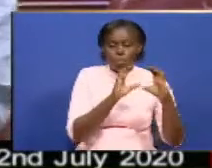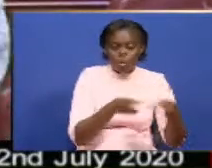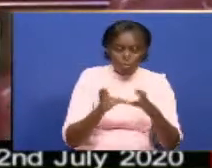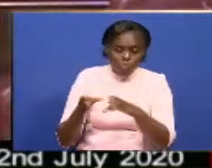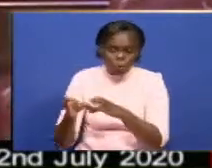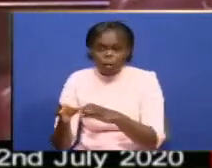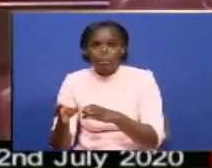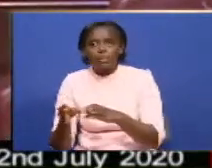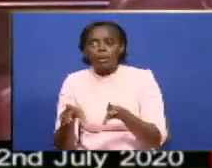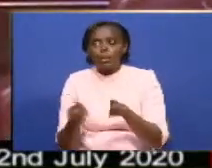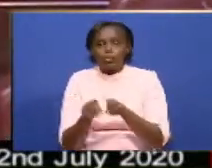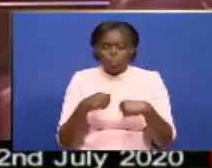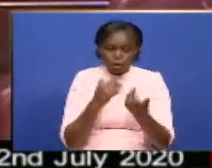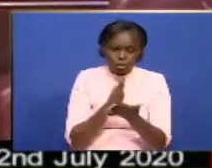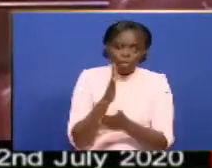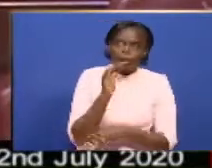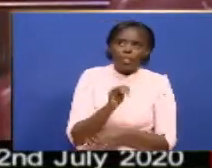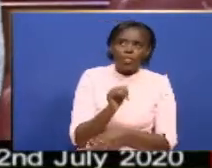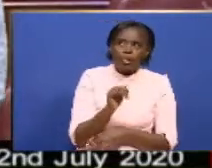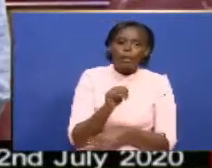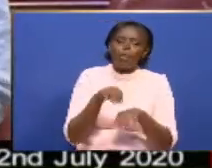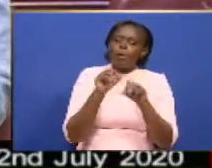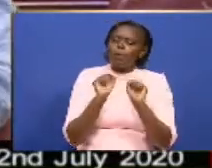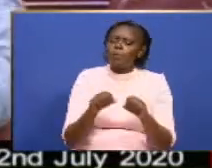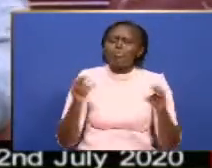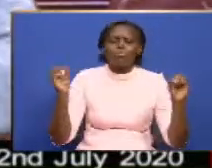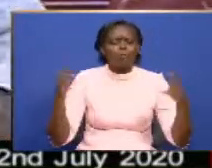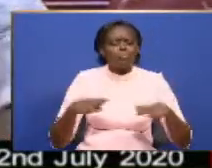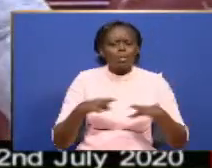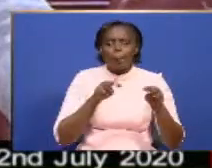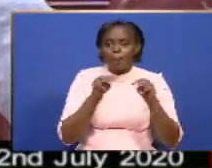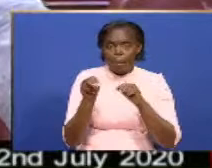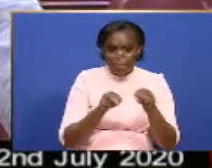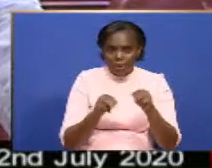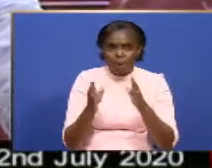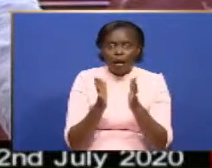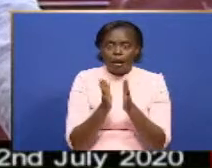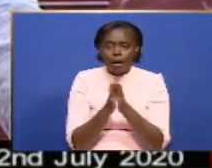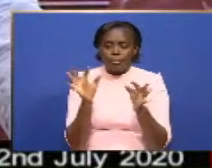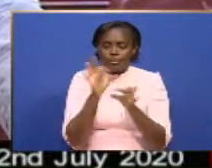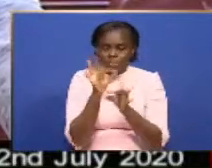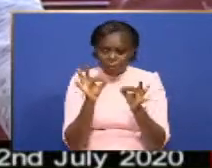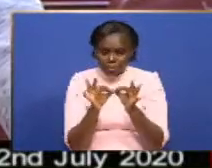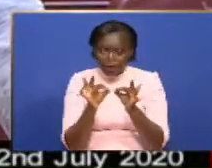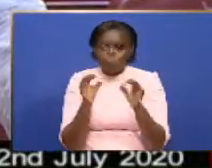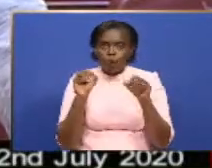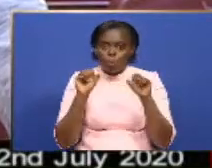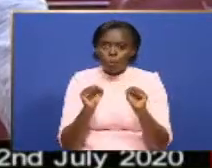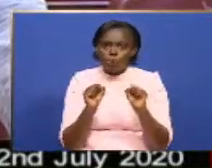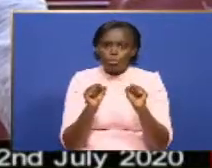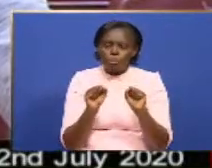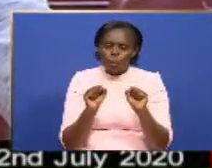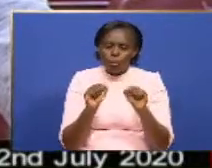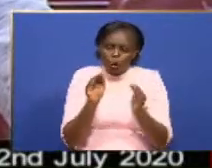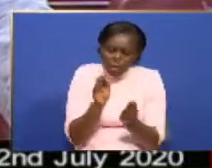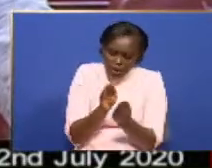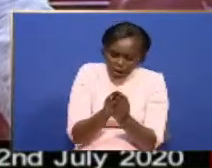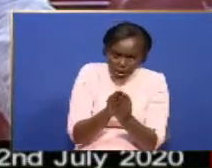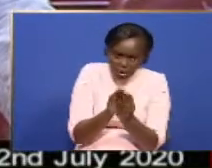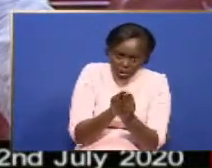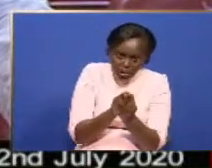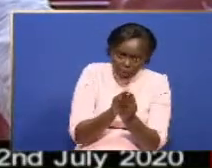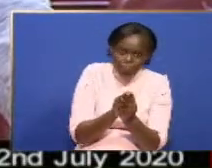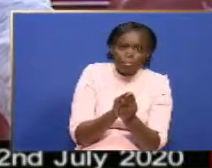Honorable Speaker, to ensure that there can be clear management, and in particular that we can maintain, Honorable